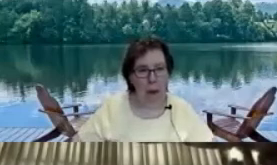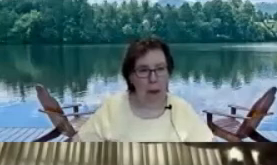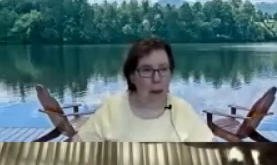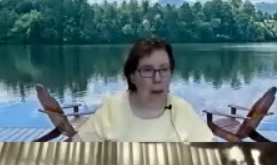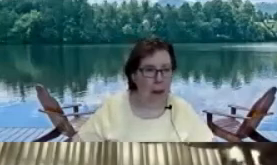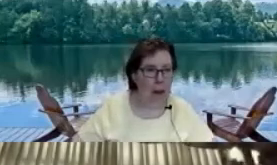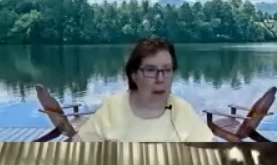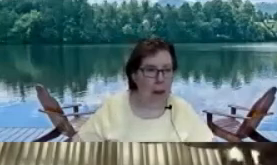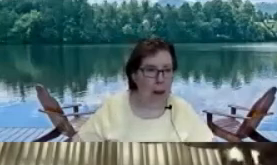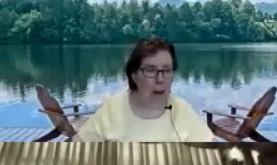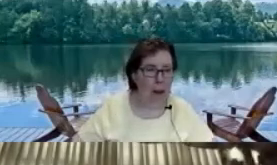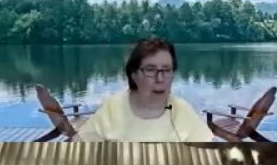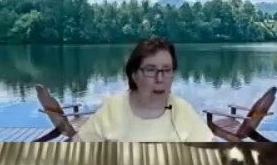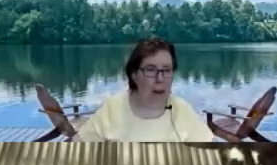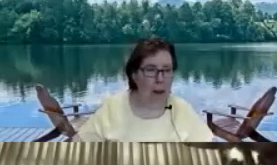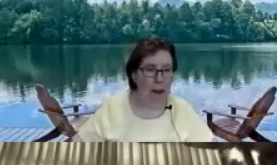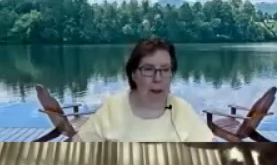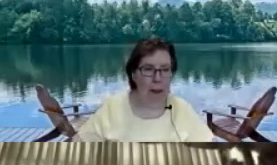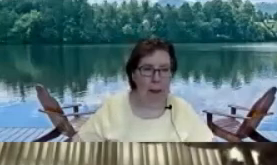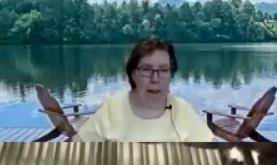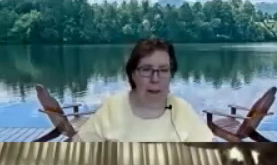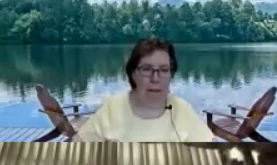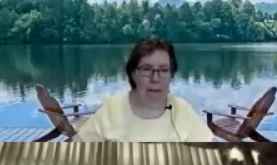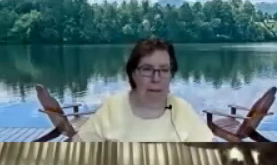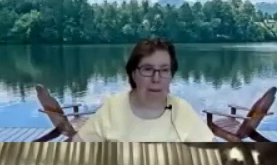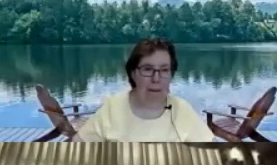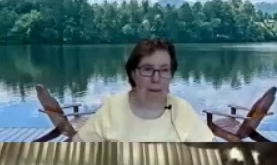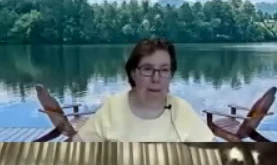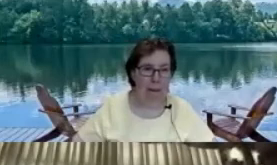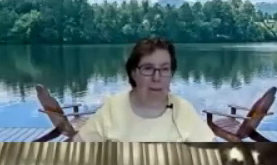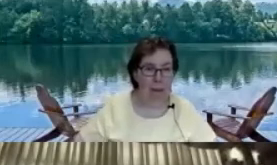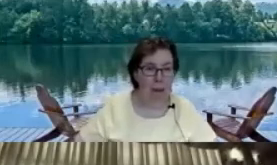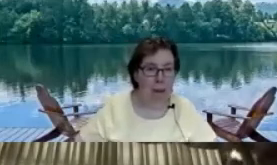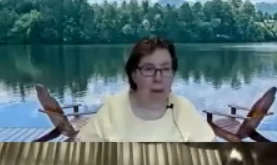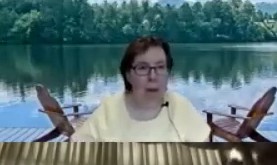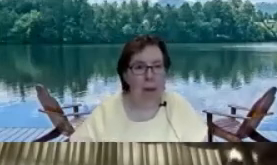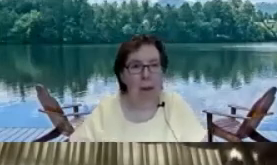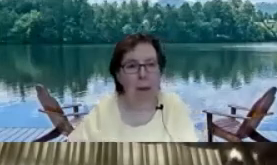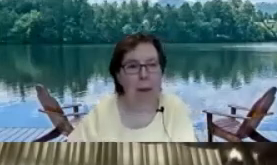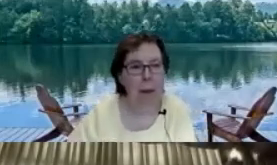animals are moving across the bottom of the image.